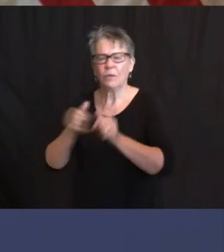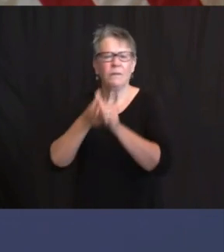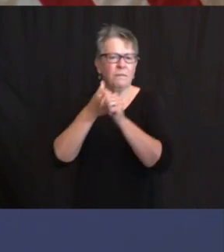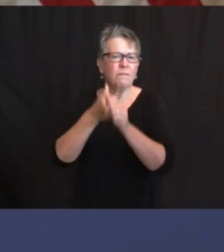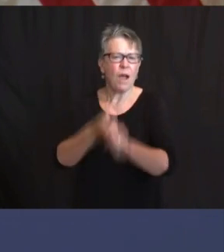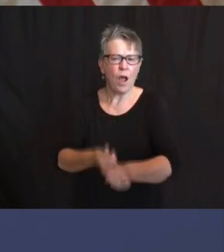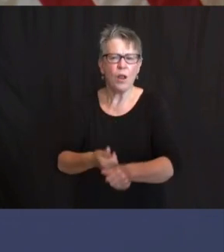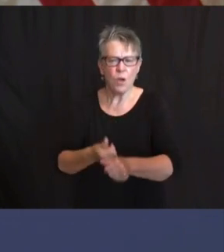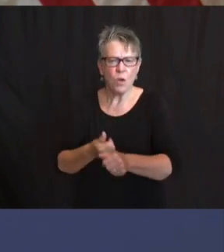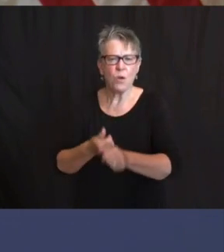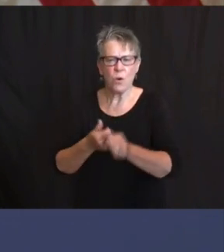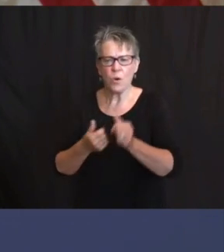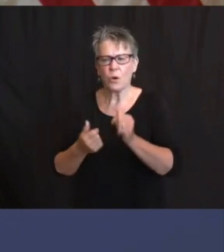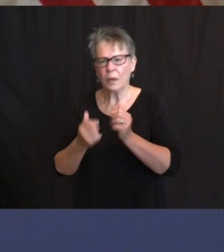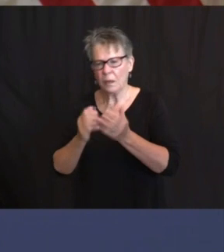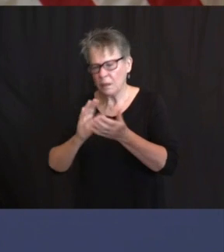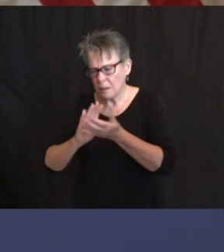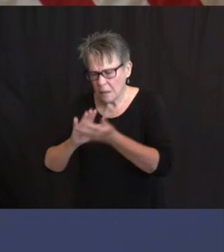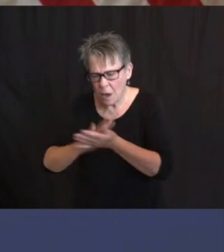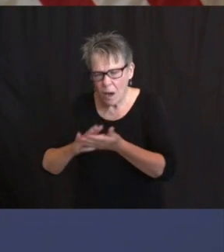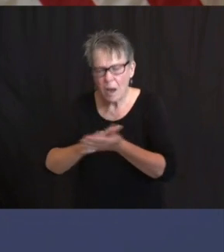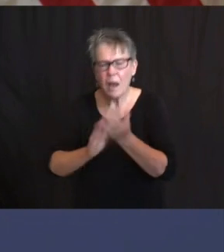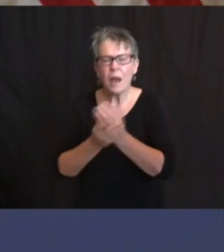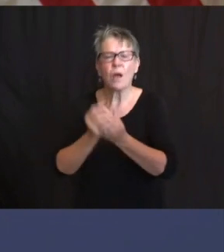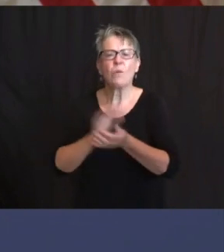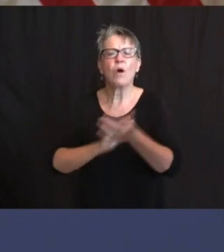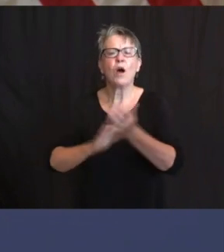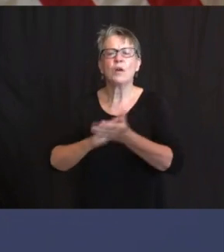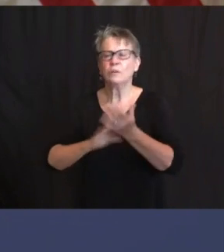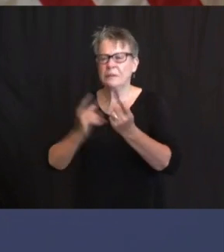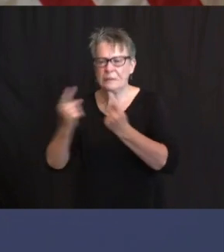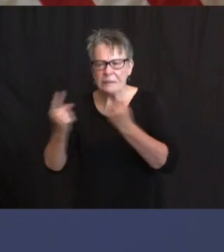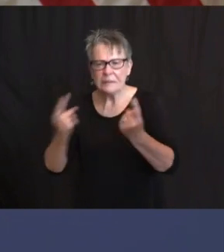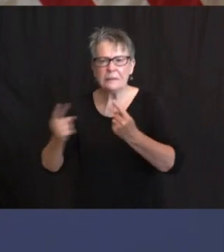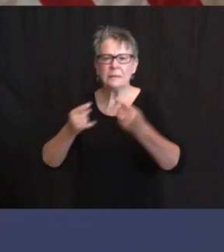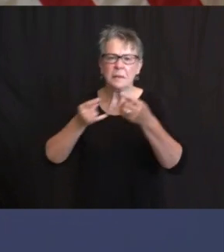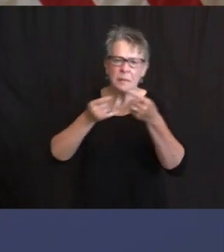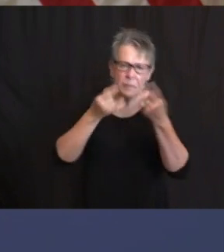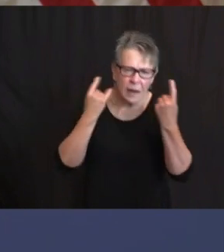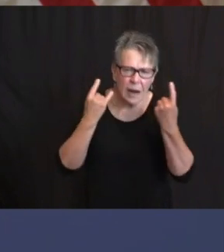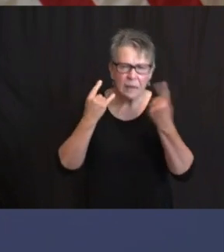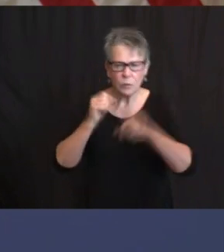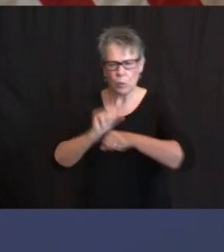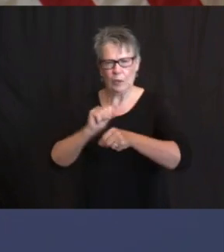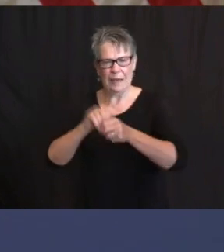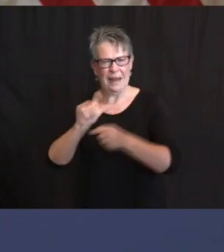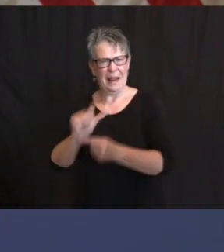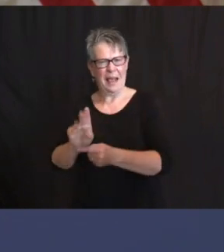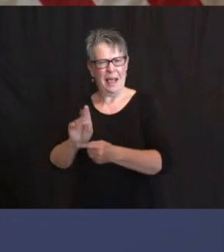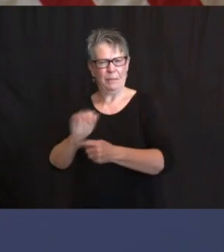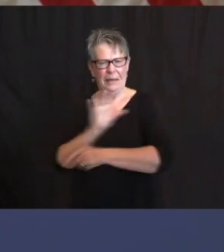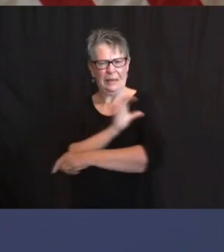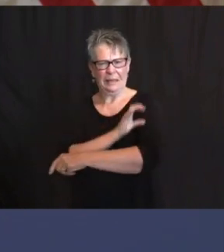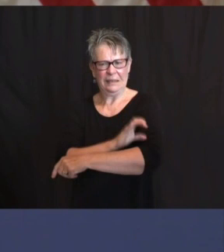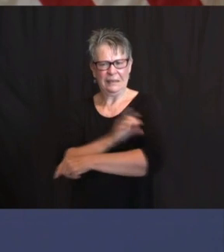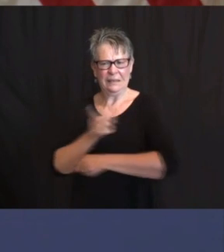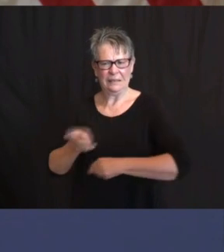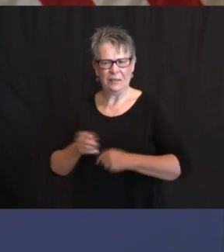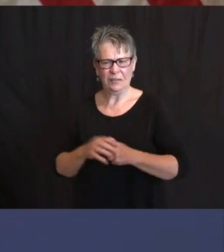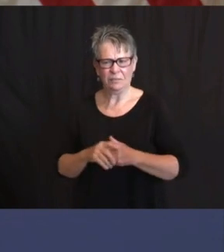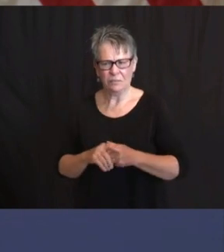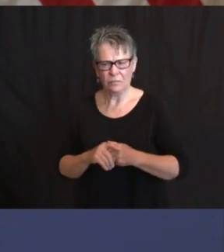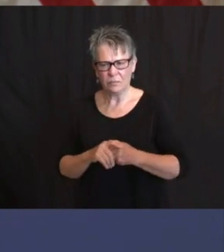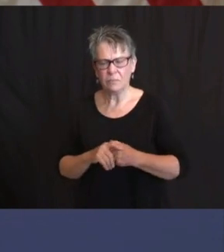Institutions can have instruction that occurs completely outdoors as long as they are abiding by state-established outdoor